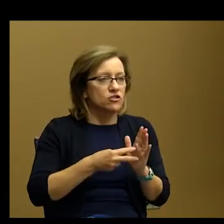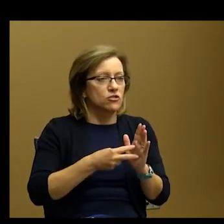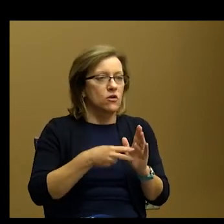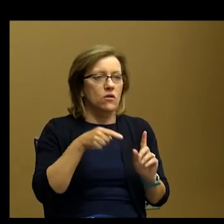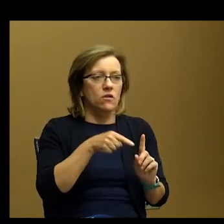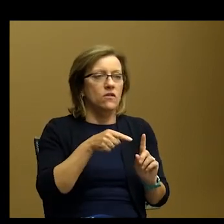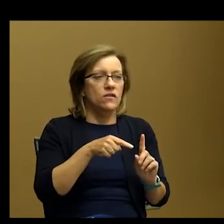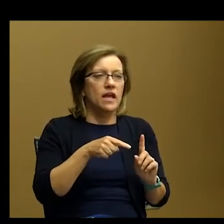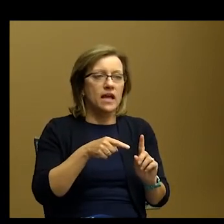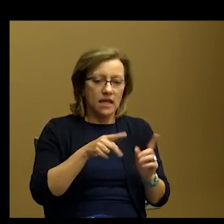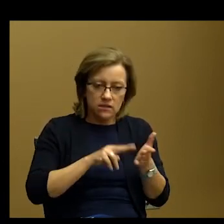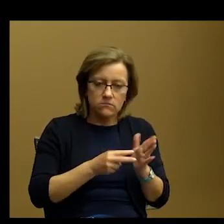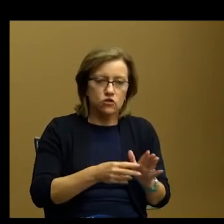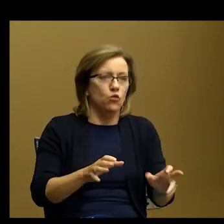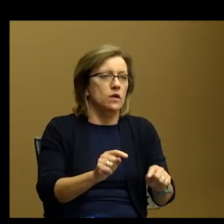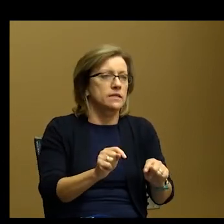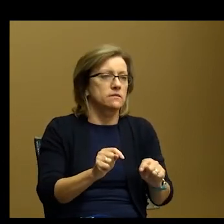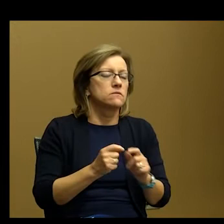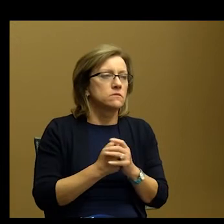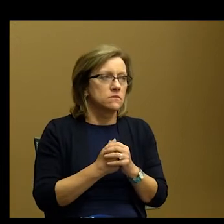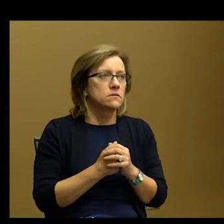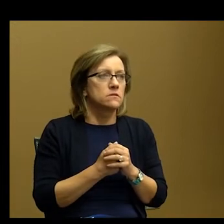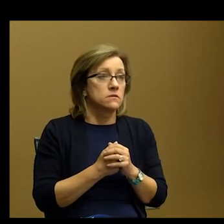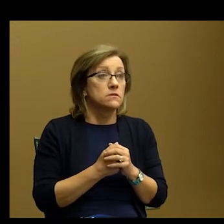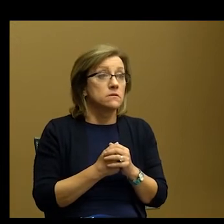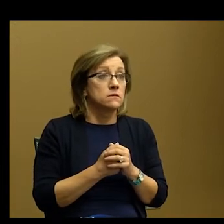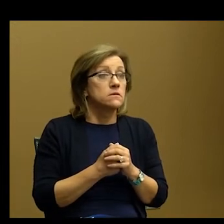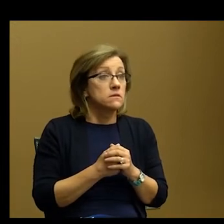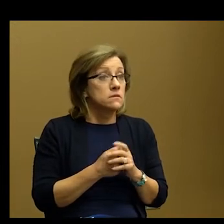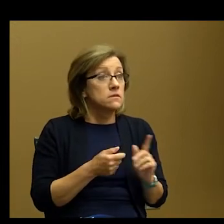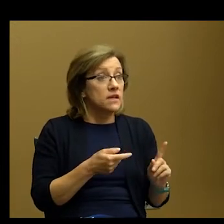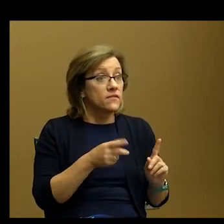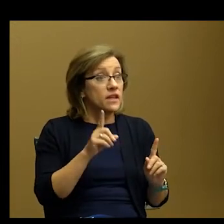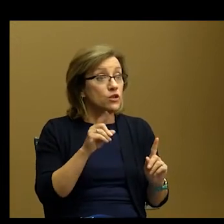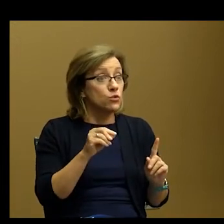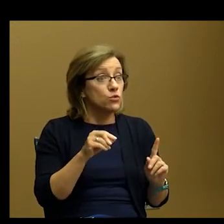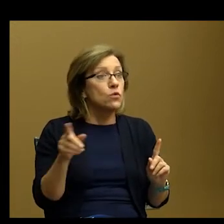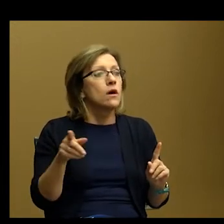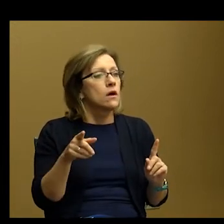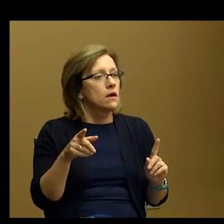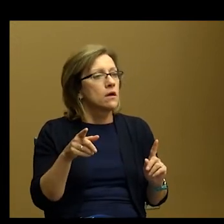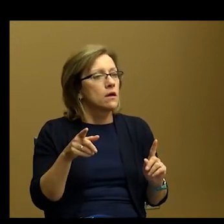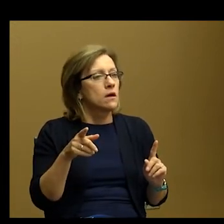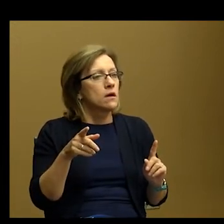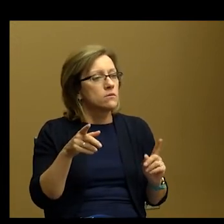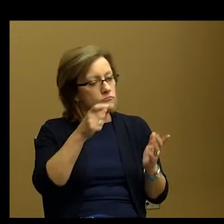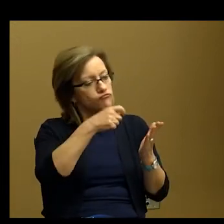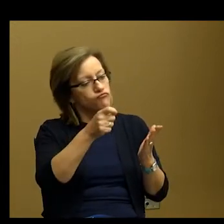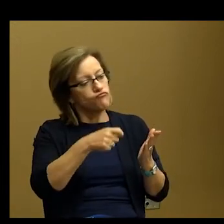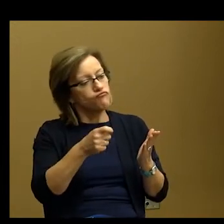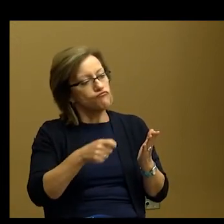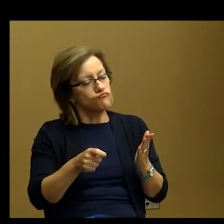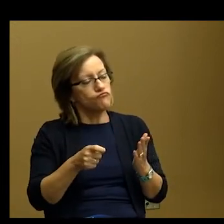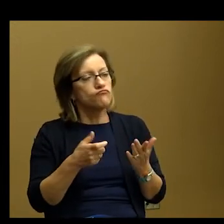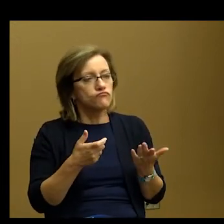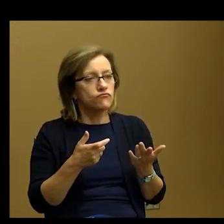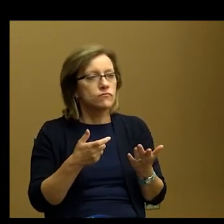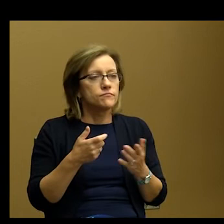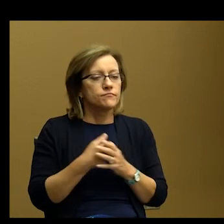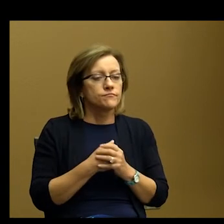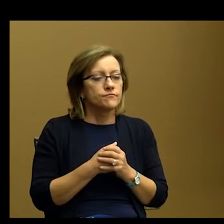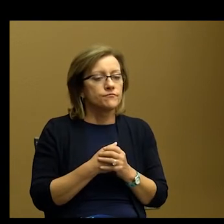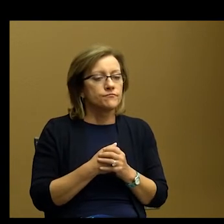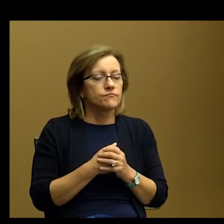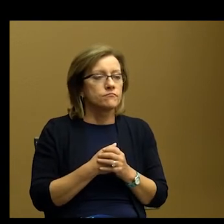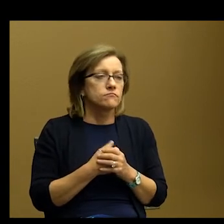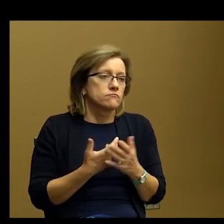intentionality thing. If he does, check off the behaviors he uses, and then decide if the behaviors